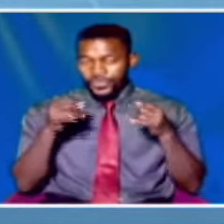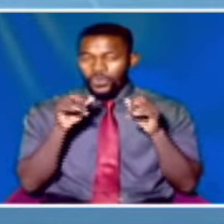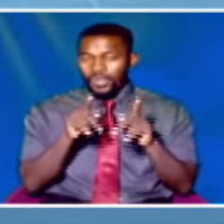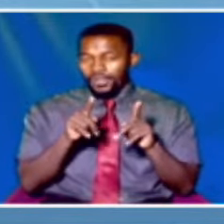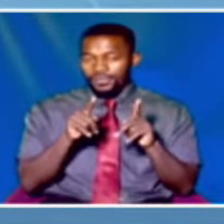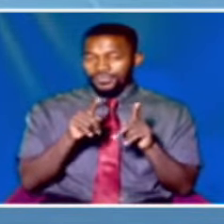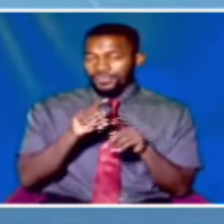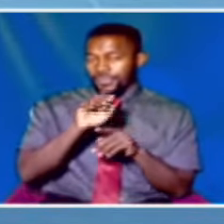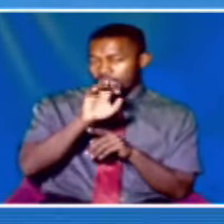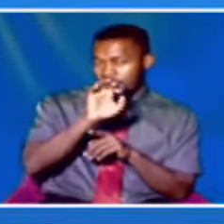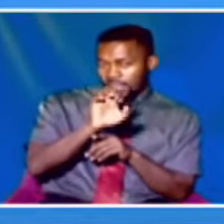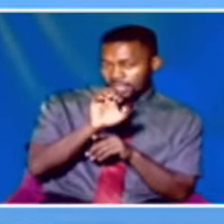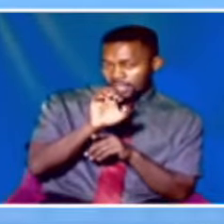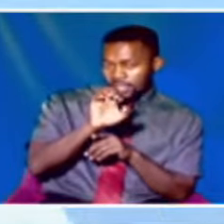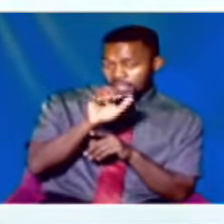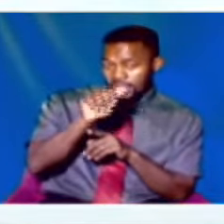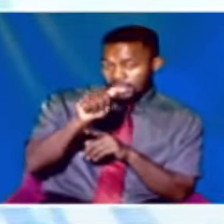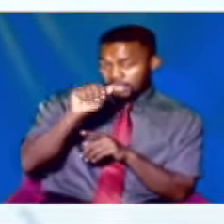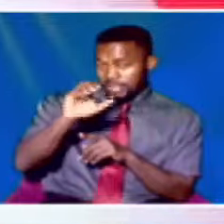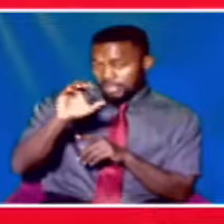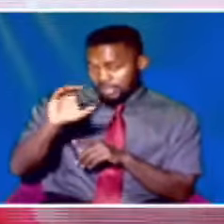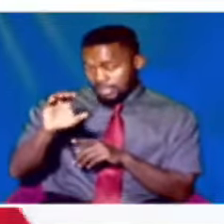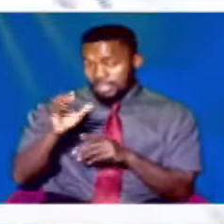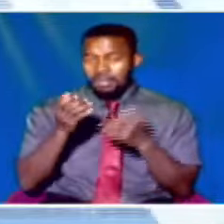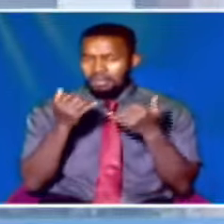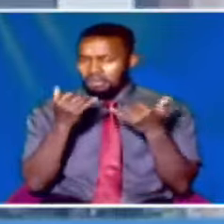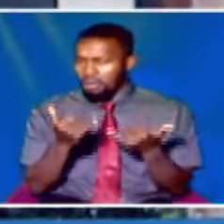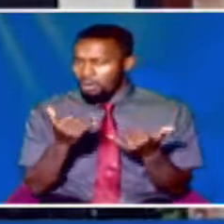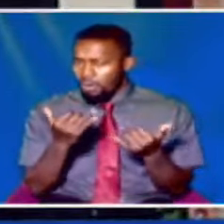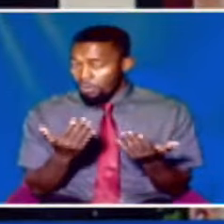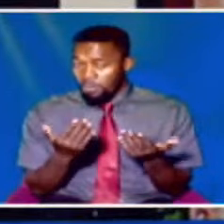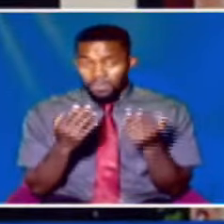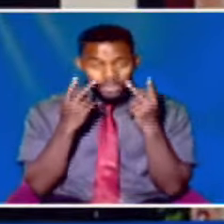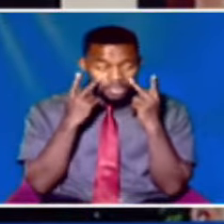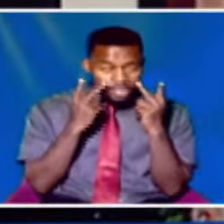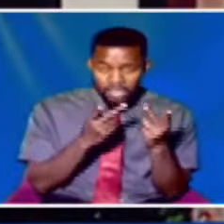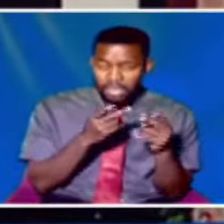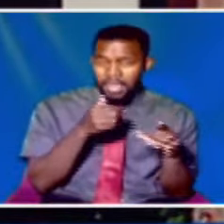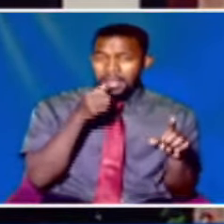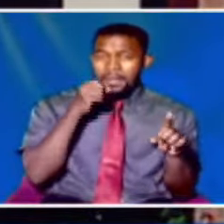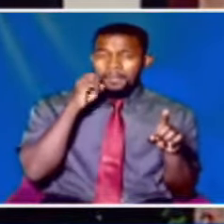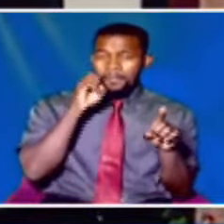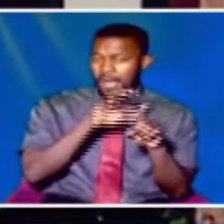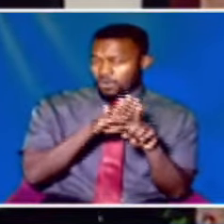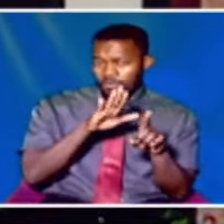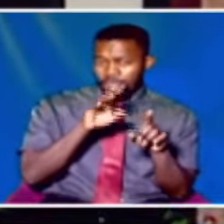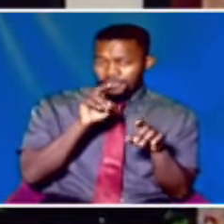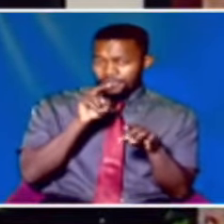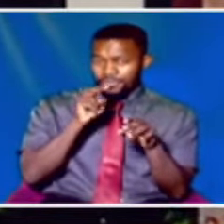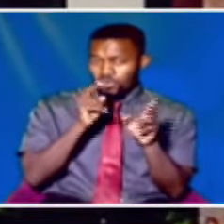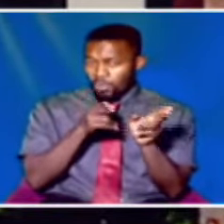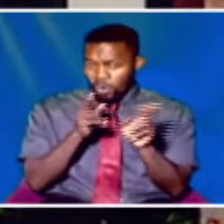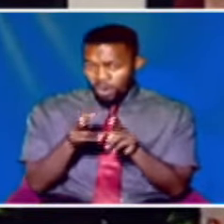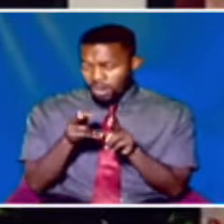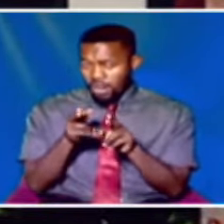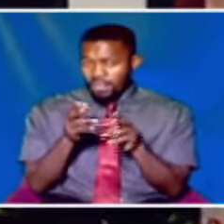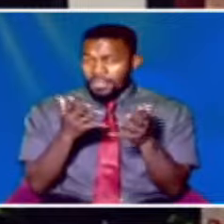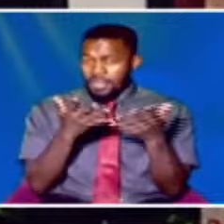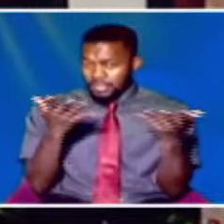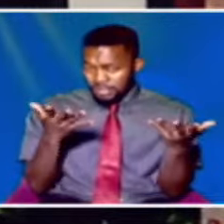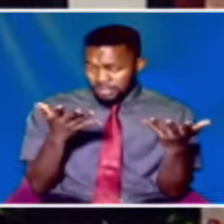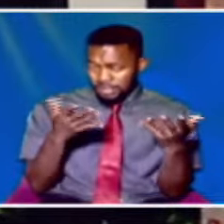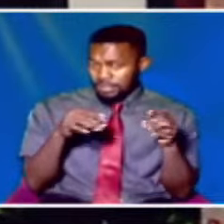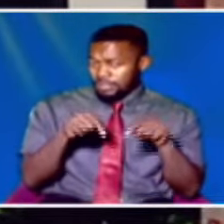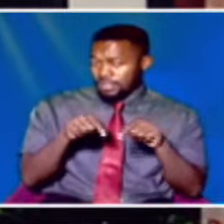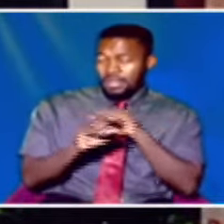The Ethics and Anti-Corruption Commission is attributing the devastating impact of natural calamities to high levels of graft in the country. The